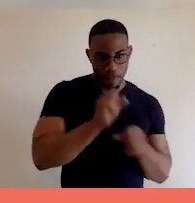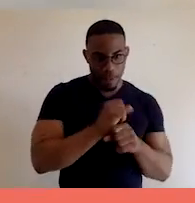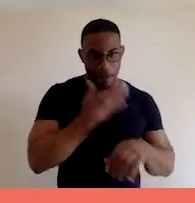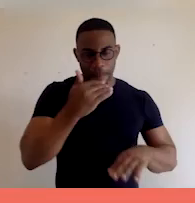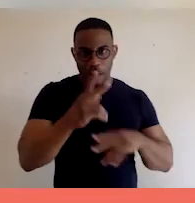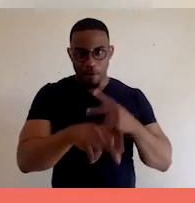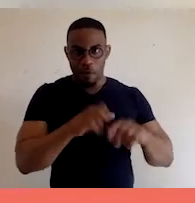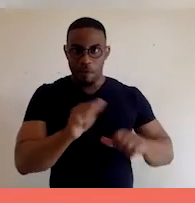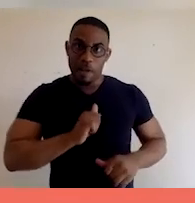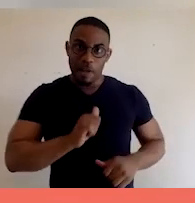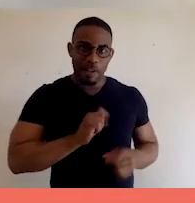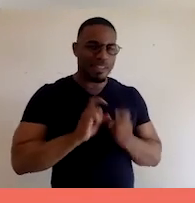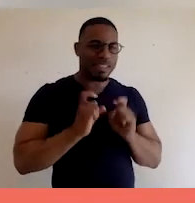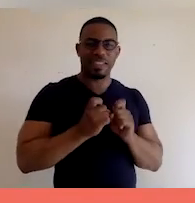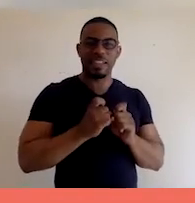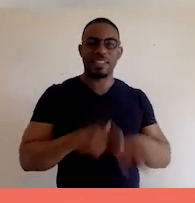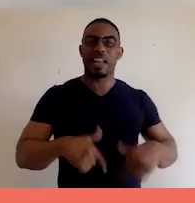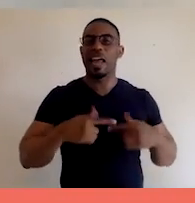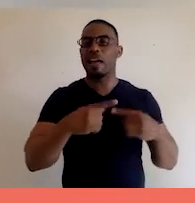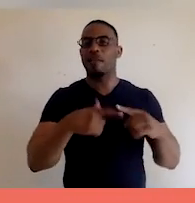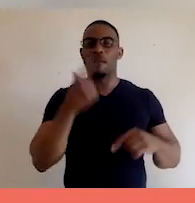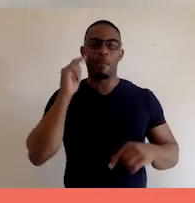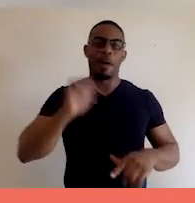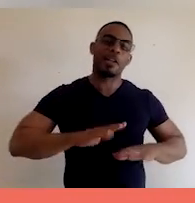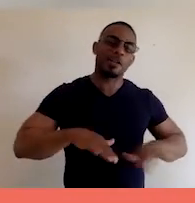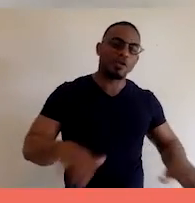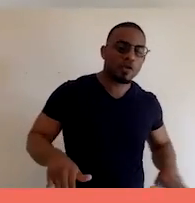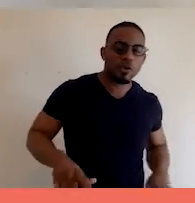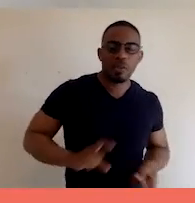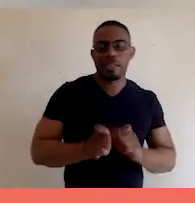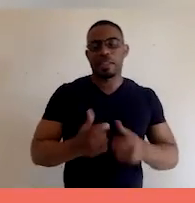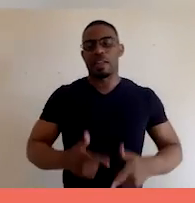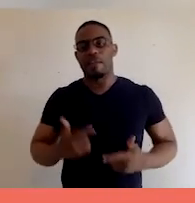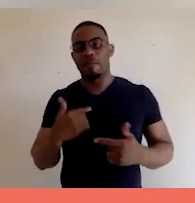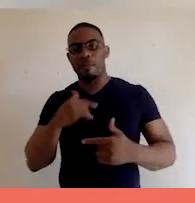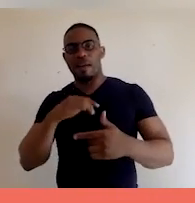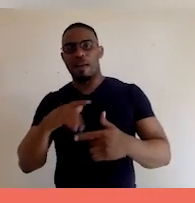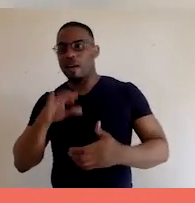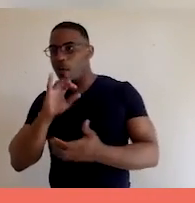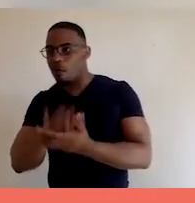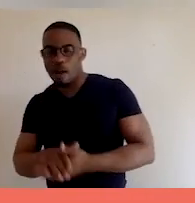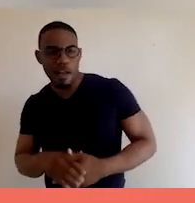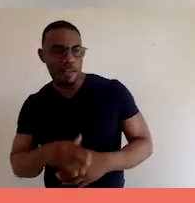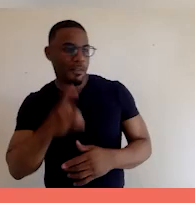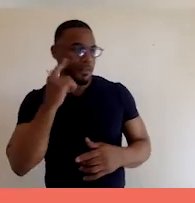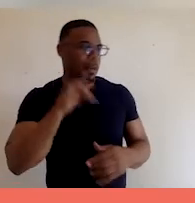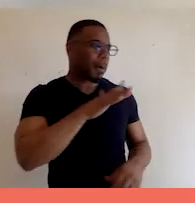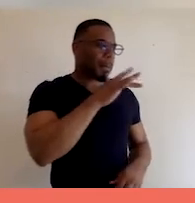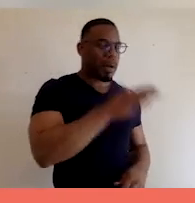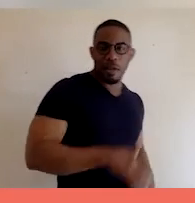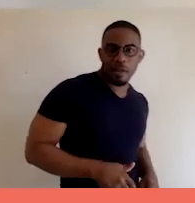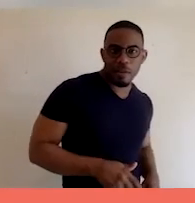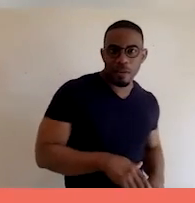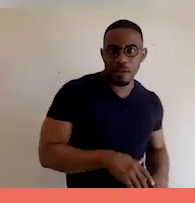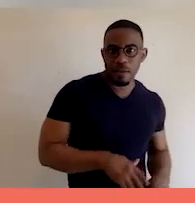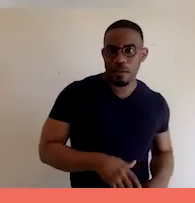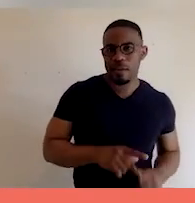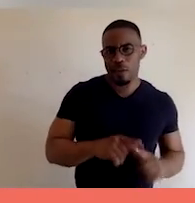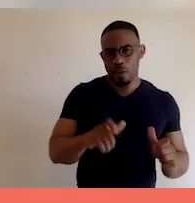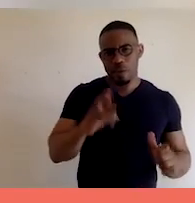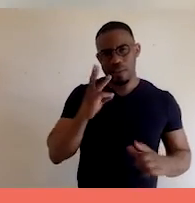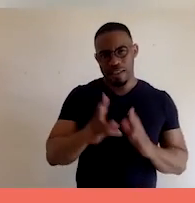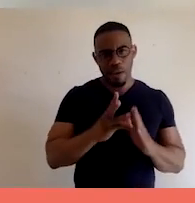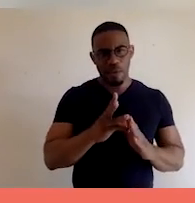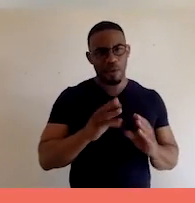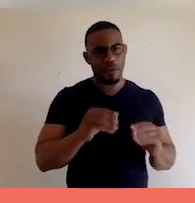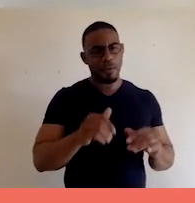better version of myself, changing the life from my children, changing the life from my wife, changing the life from my mother? Those 6 hours